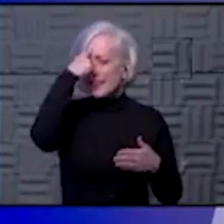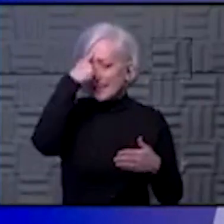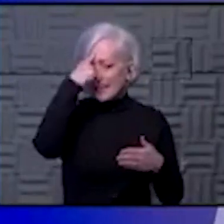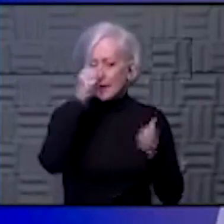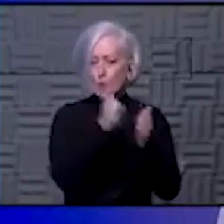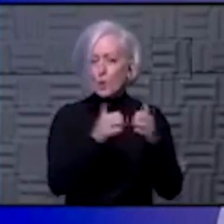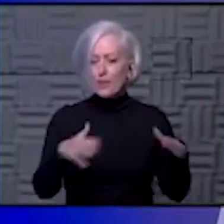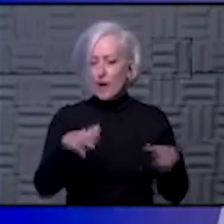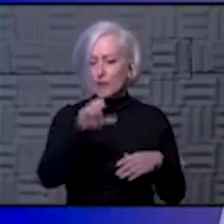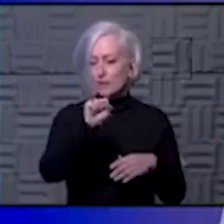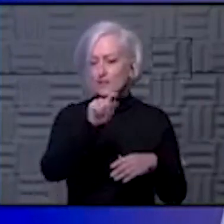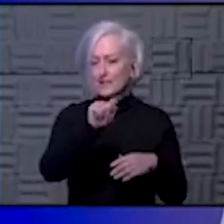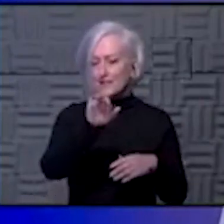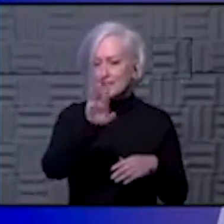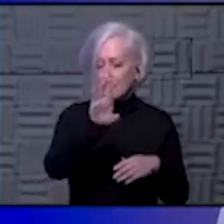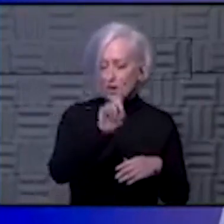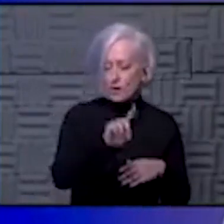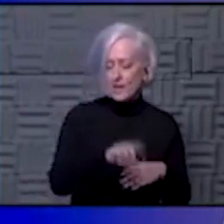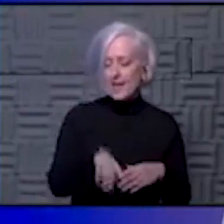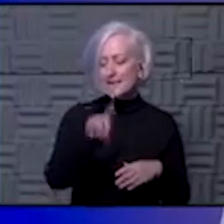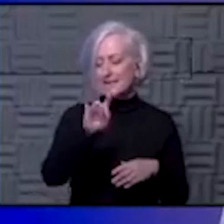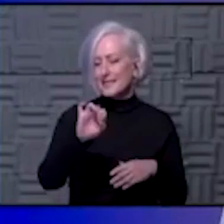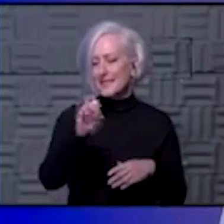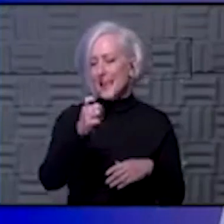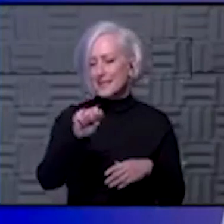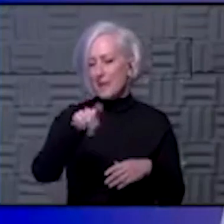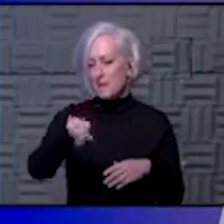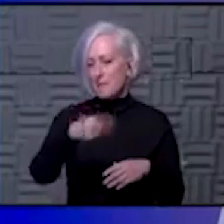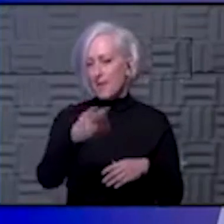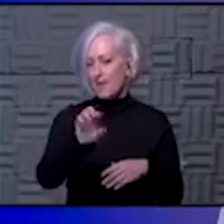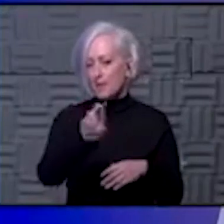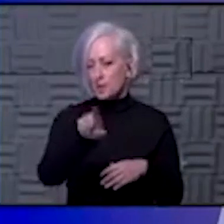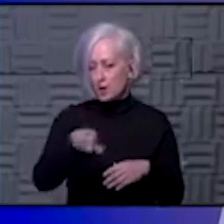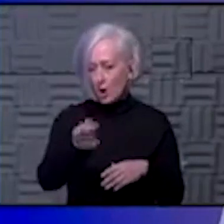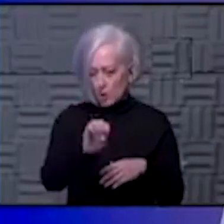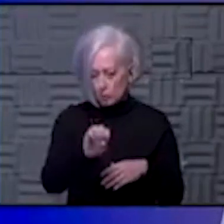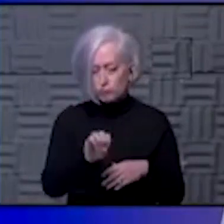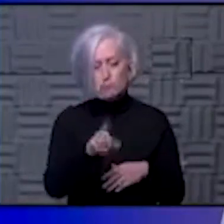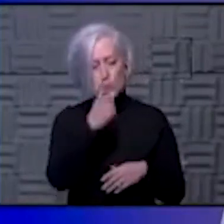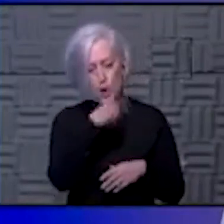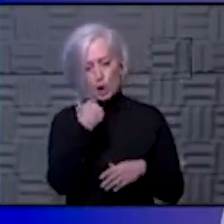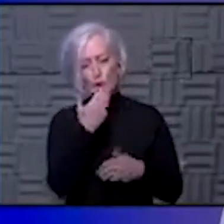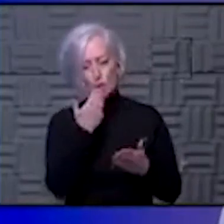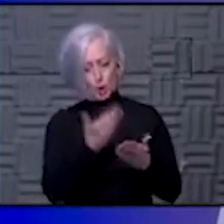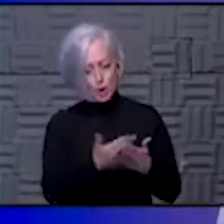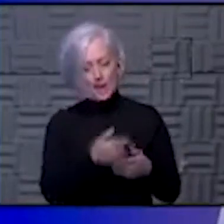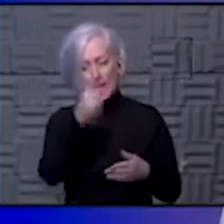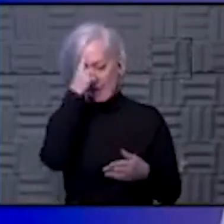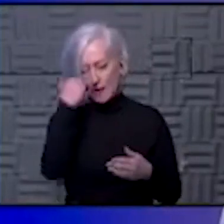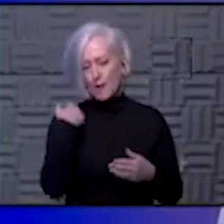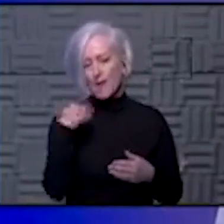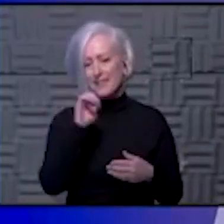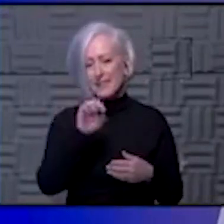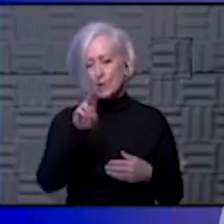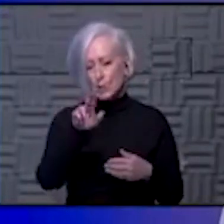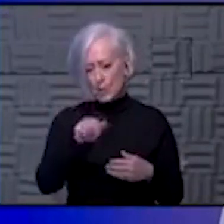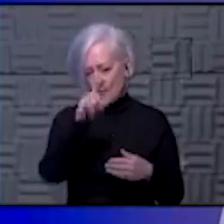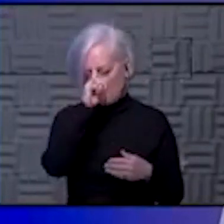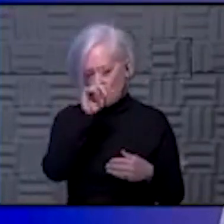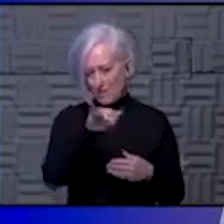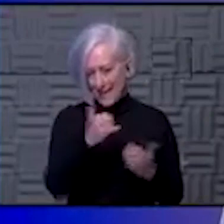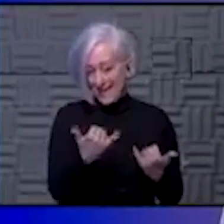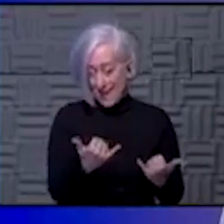use of steroids and dexamethasone. It did look encouraging, and I think there is an EUA for it right now, or it's being applied